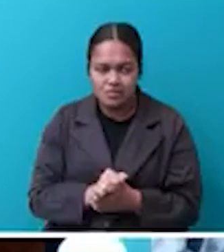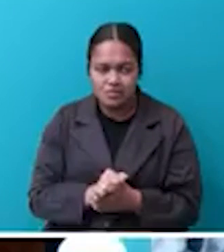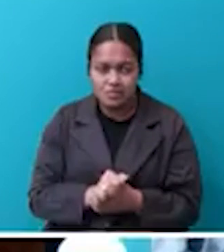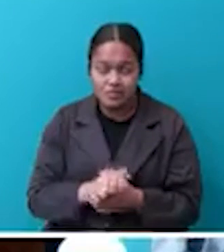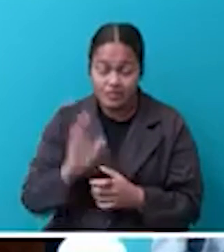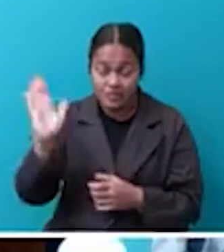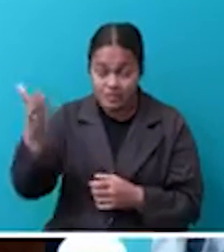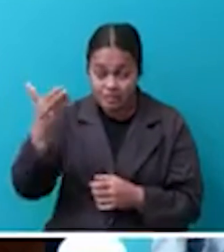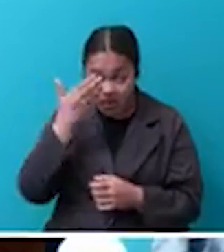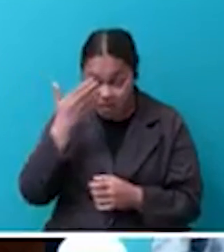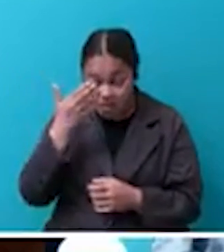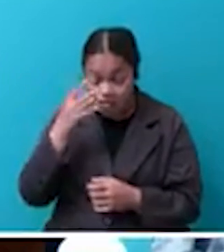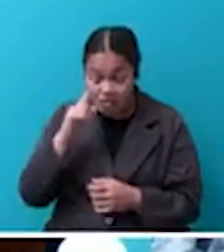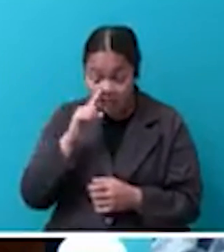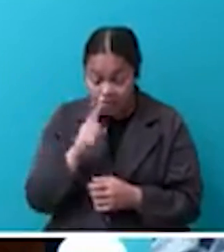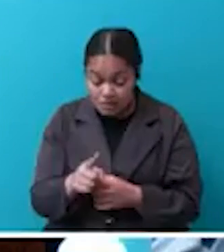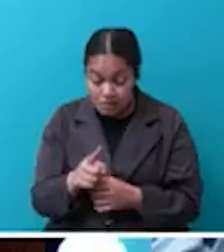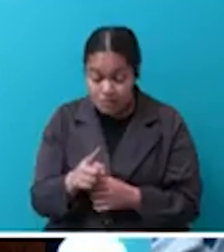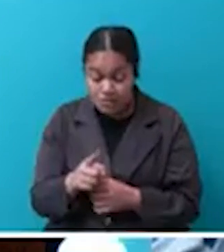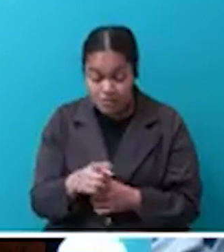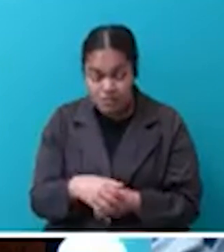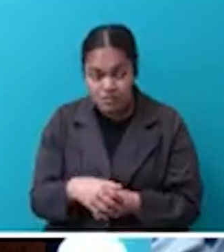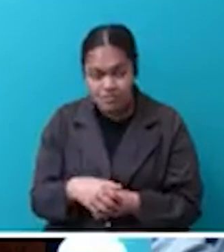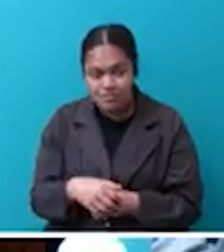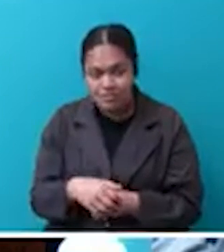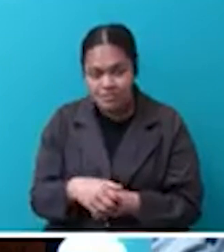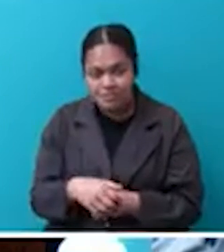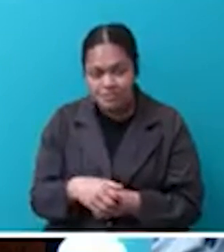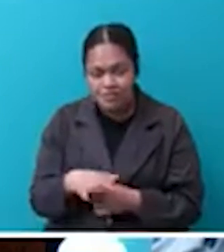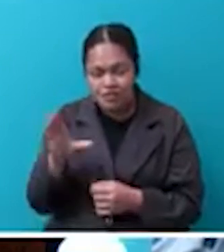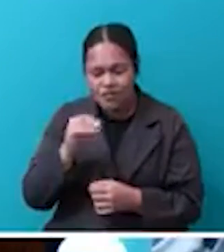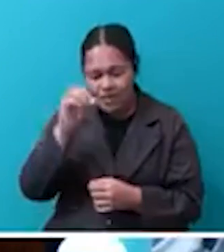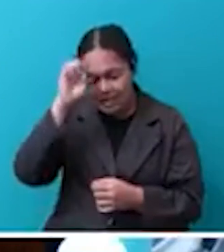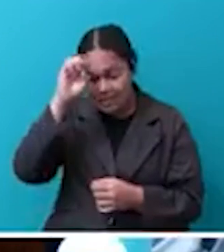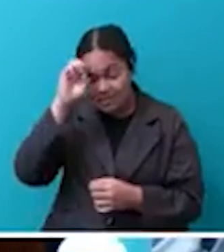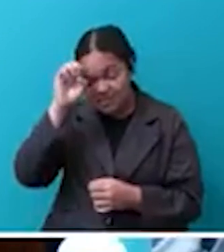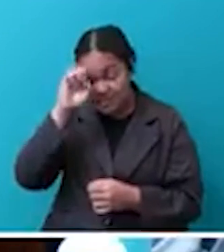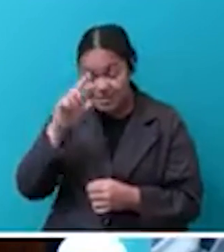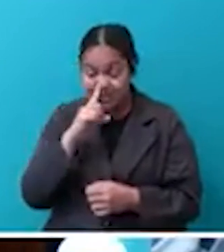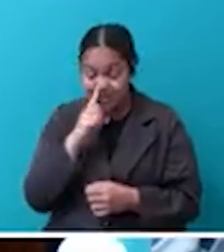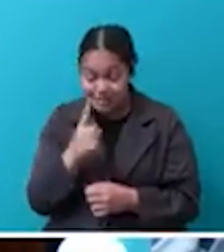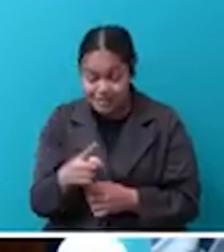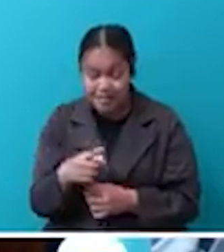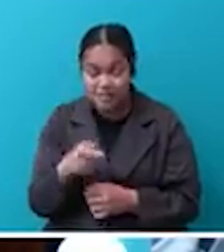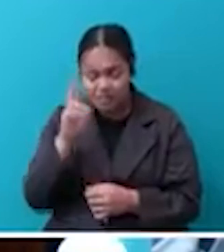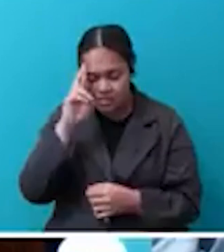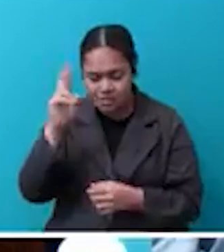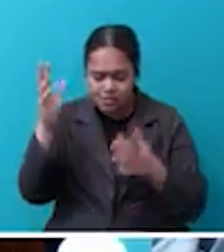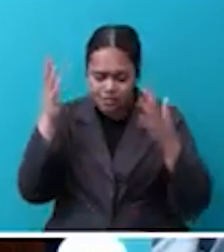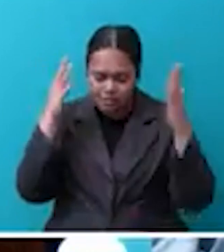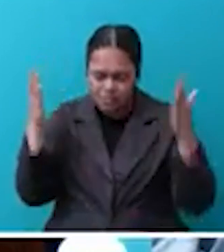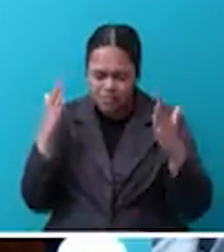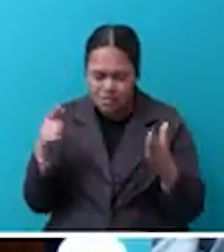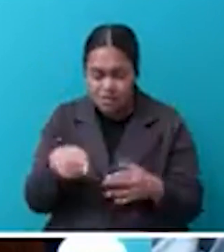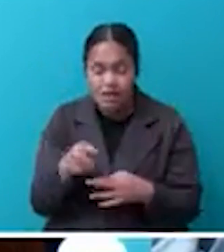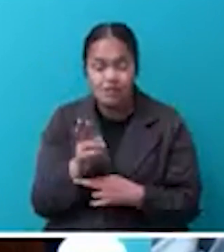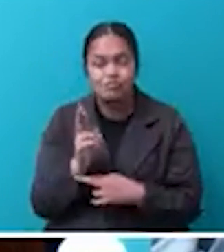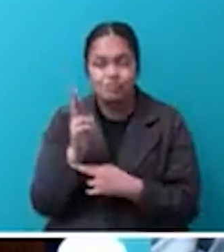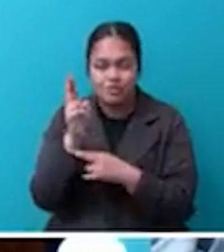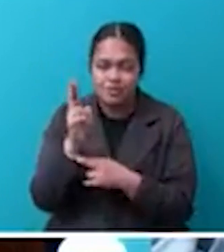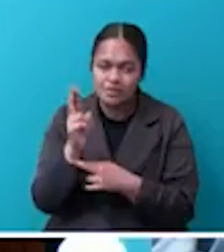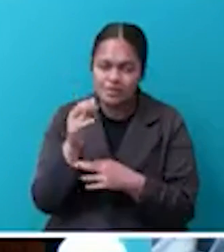outcome somewhat falls short of our expectations, Mr. Speaker, it represents a